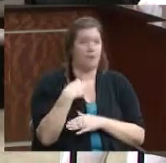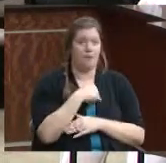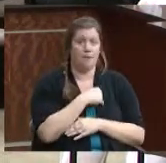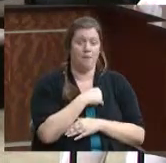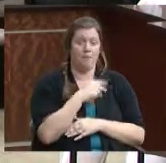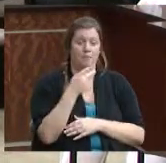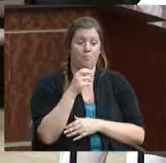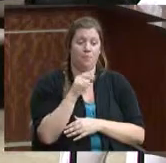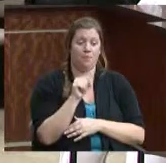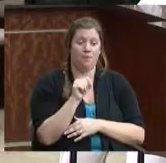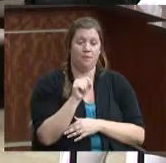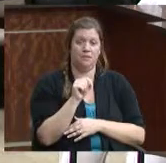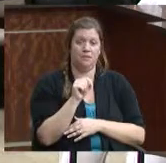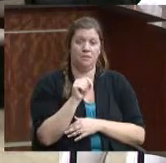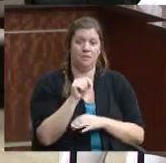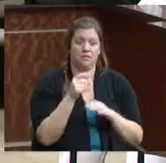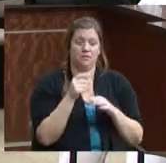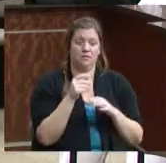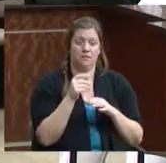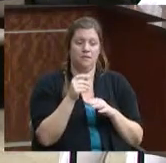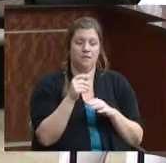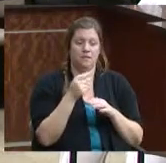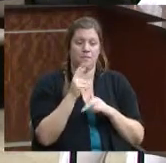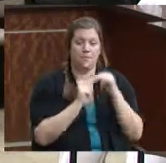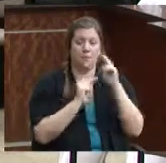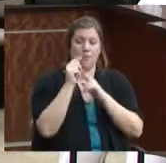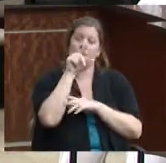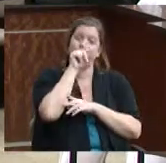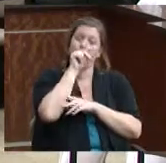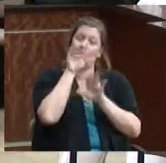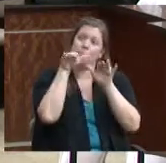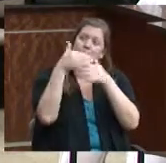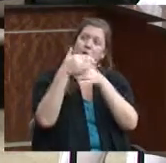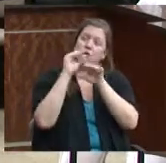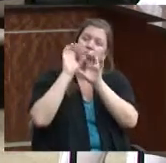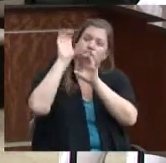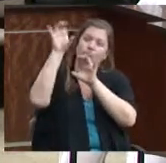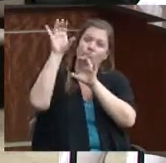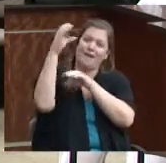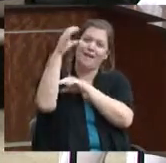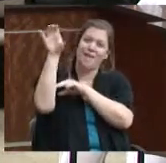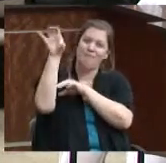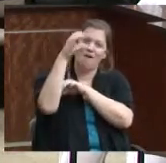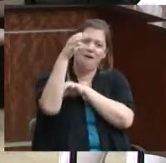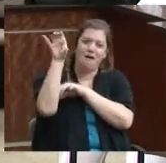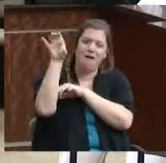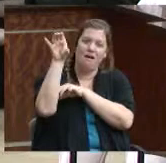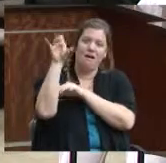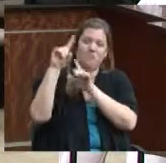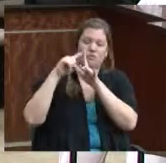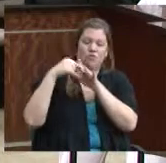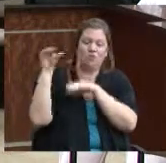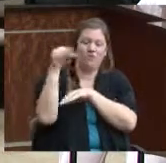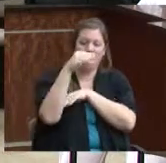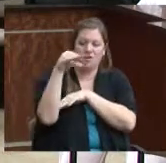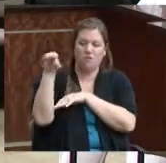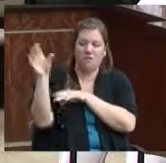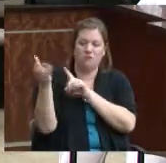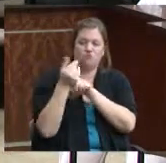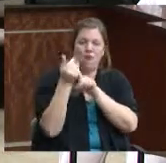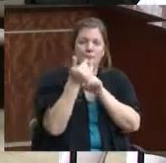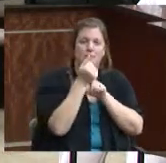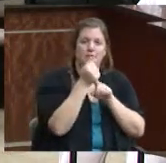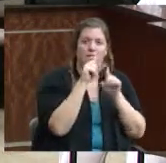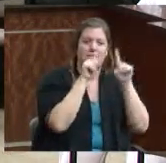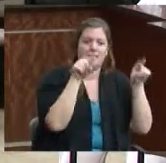of the permit division of the city built a bird box. And in the bird box went the camera. And then we started filming and getting tag numbers